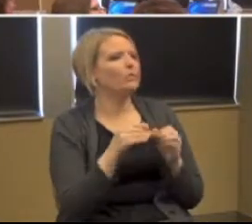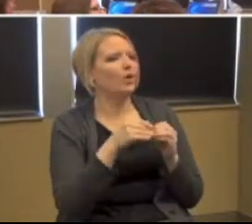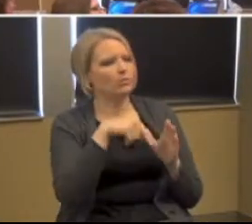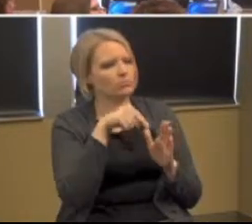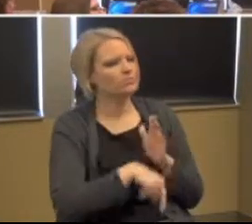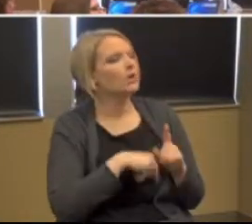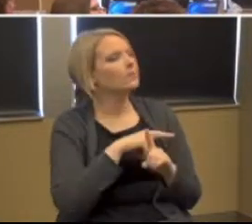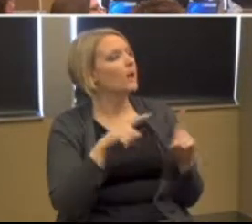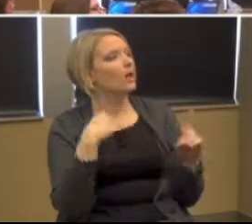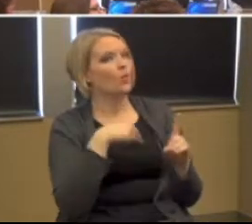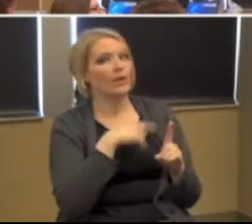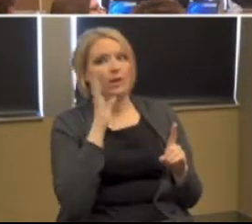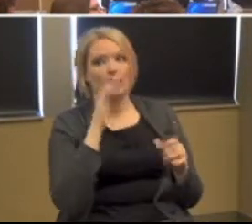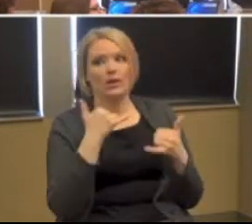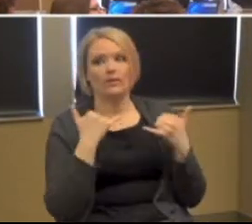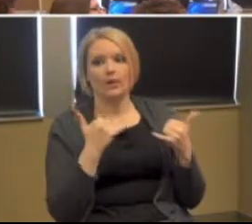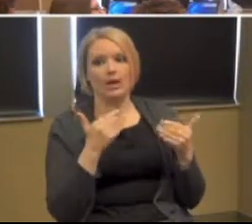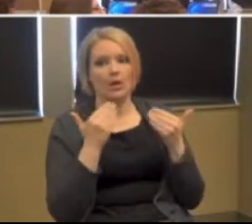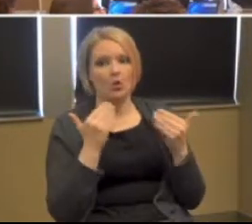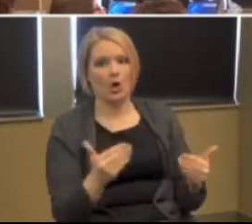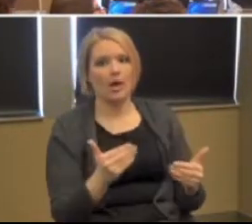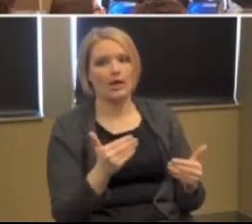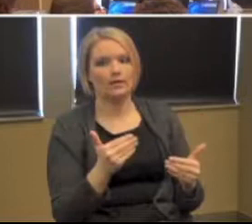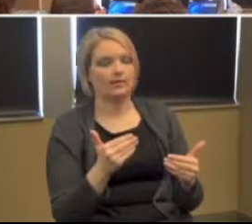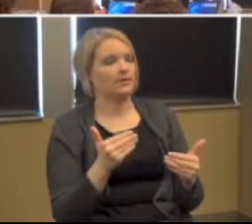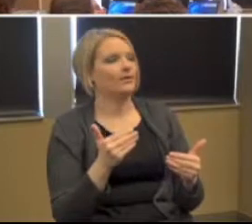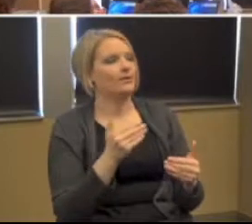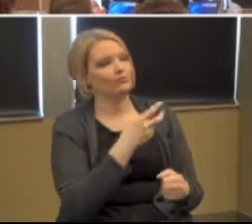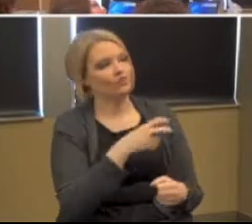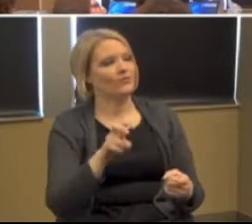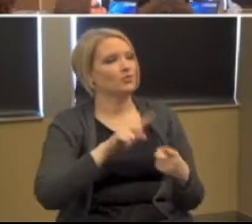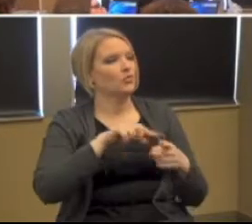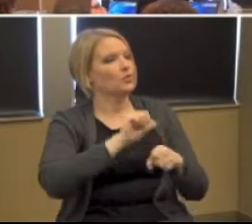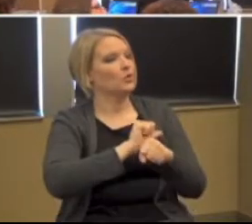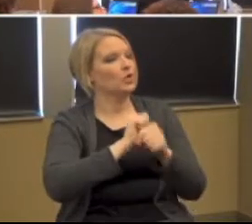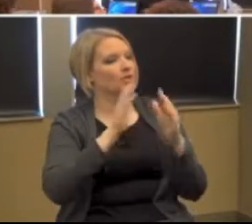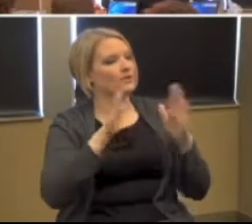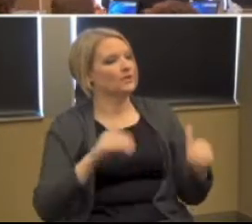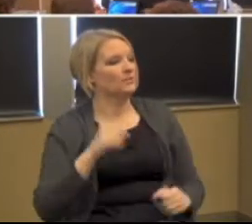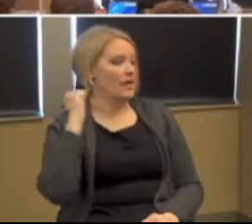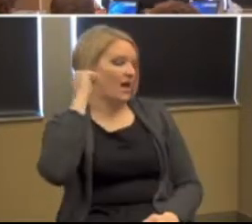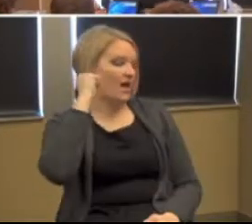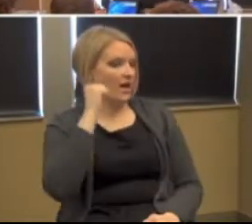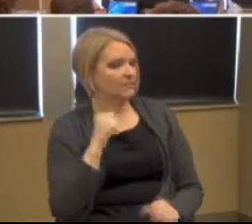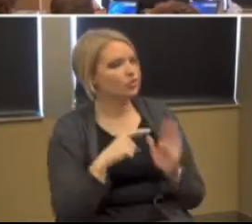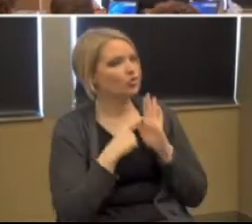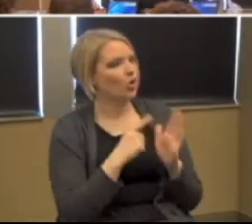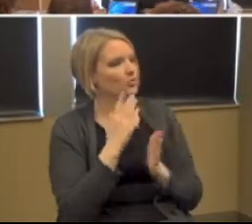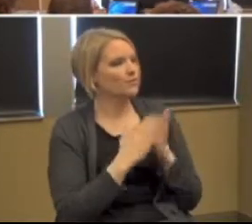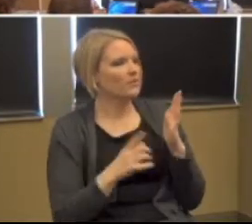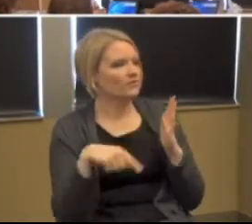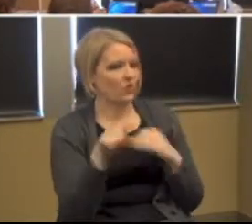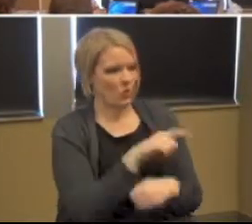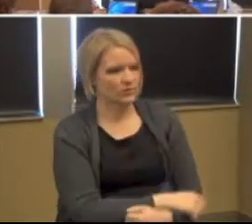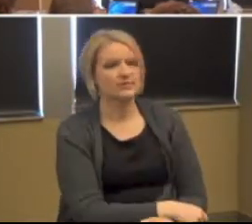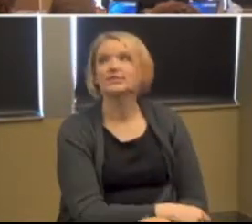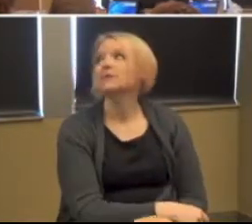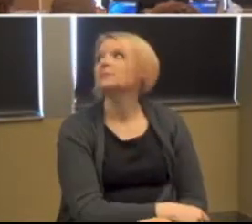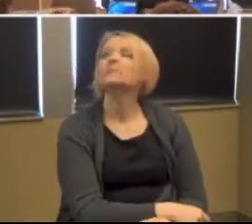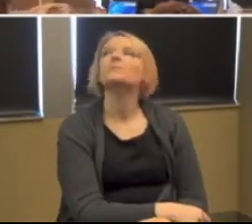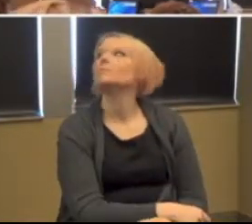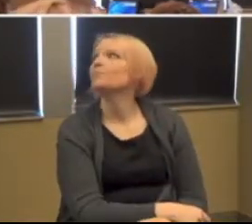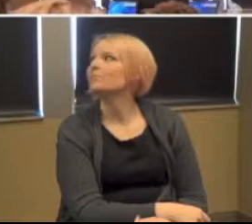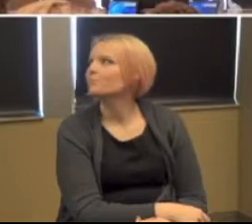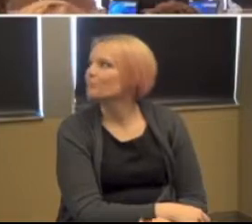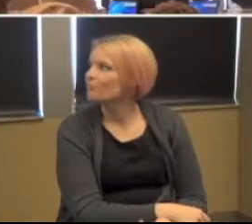more. But we are going to go ahead and move on to work systems. Woohoo! And show you all some of those.